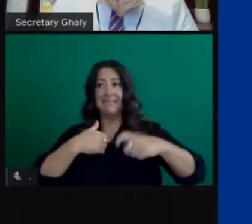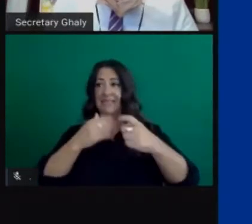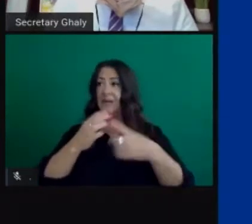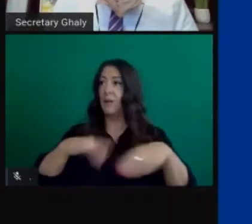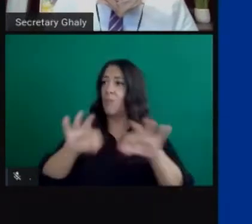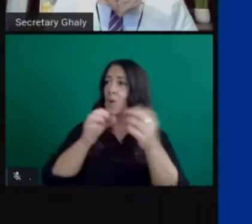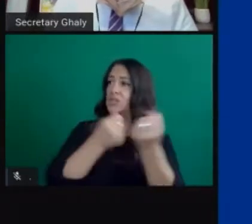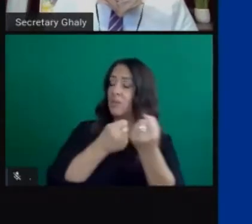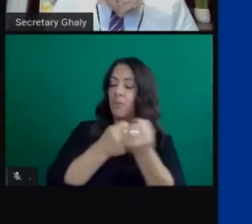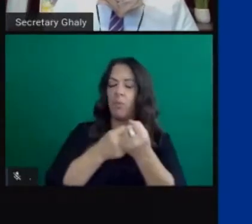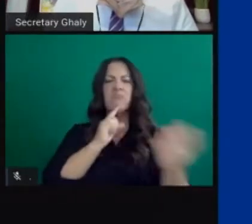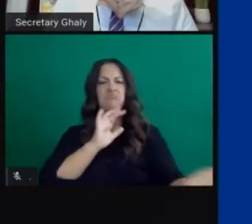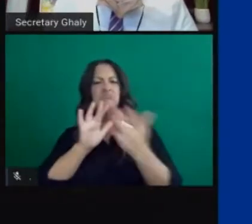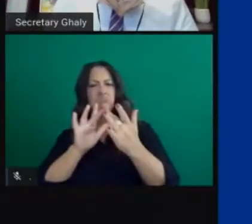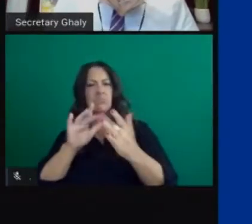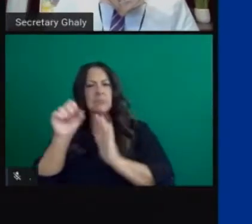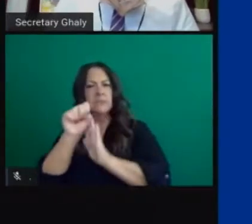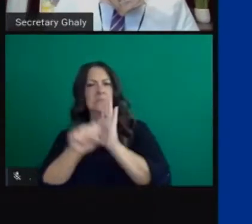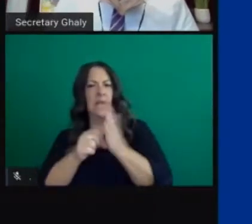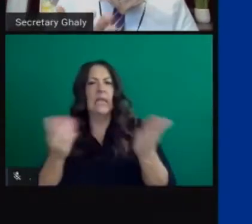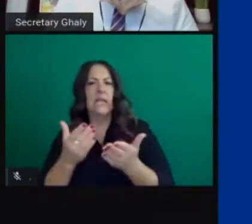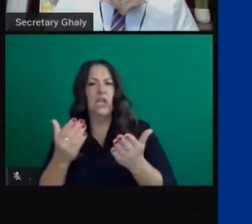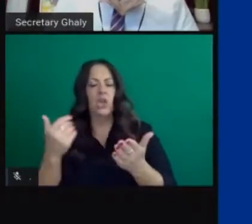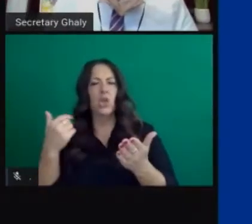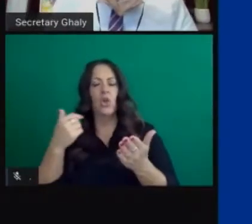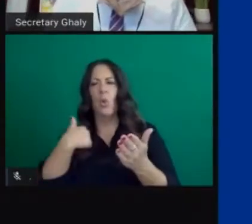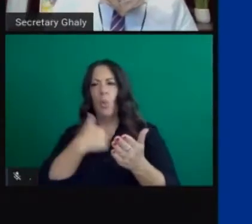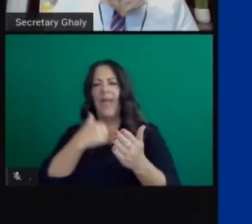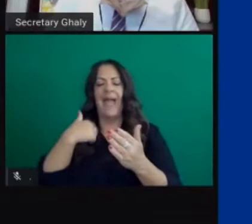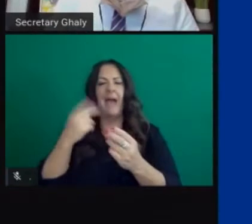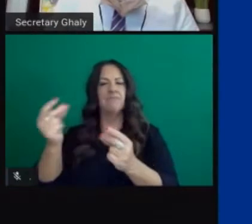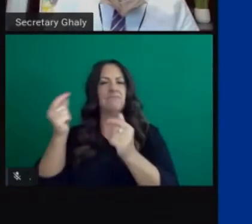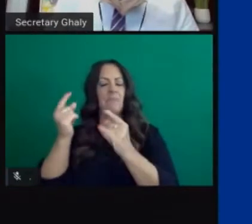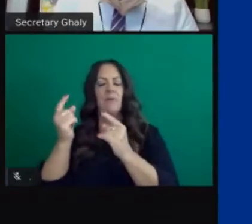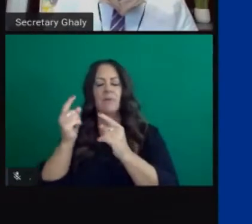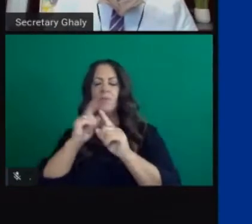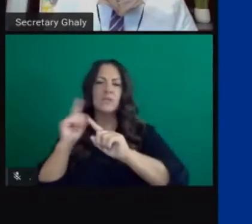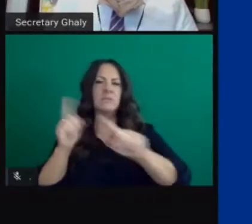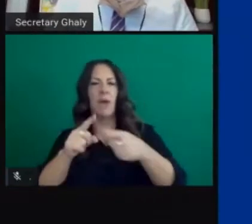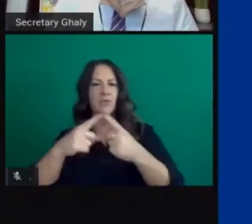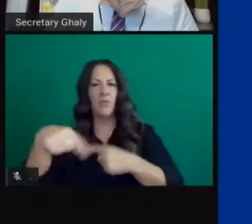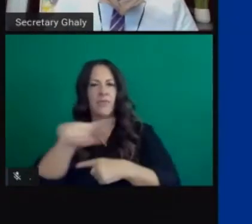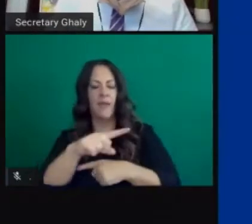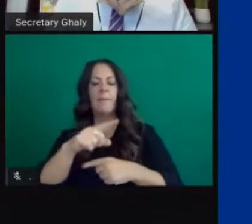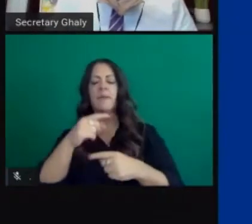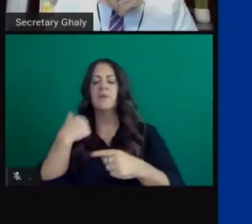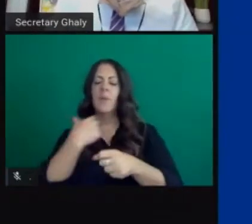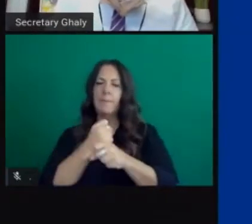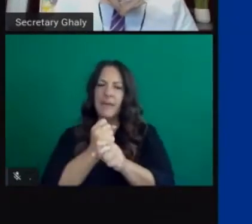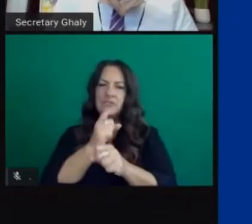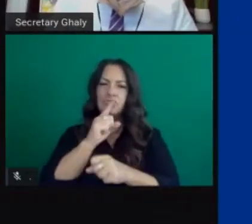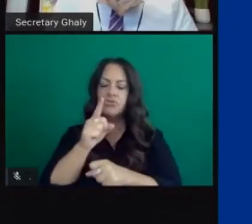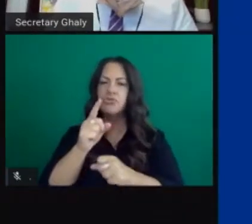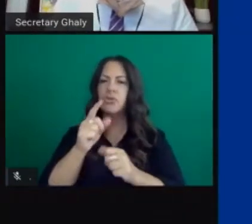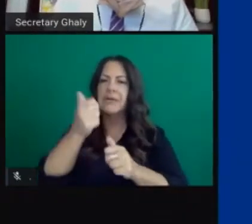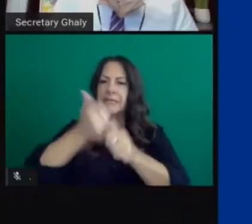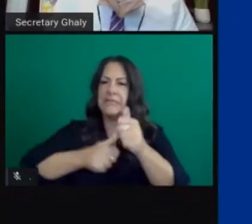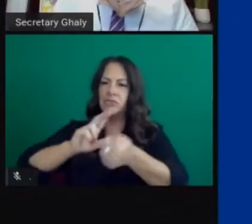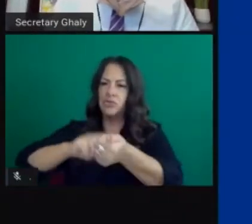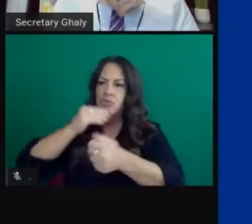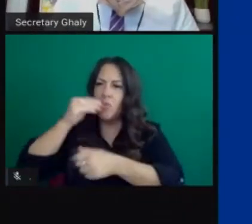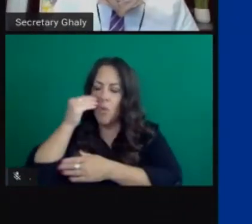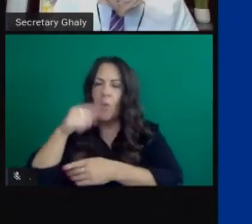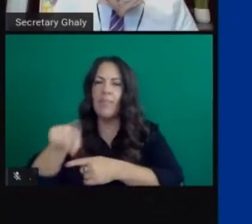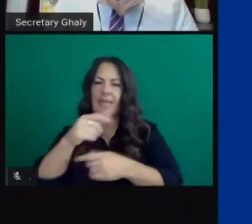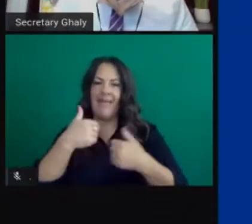in many instances, we're able to. This allows those facilities to keep up with the staffing to make sure that we don't have